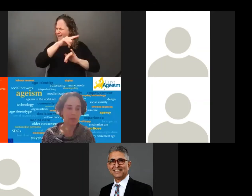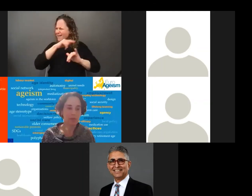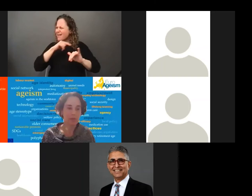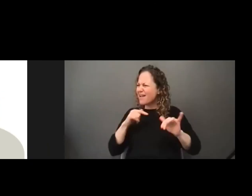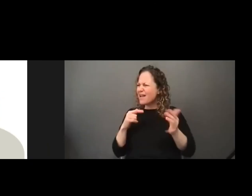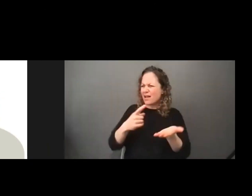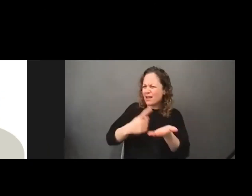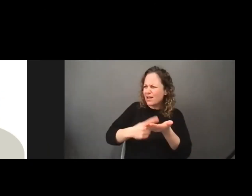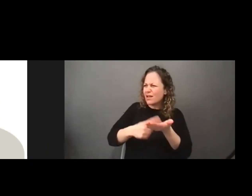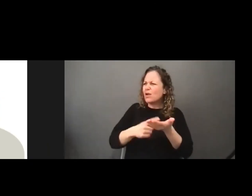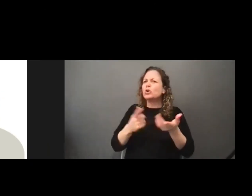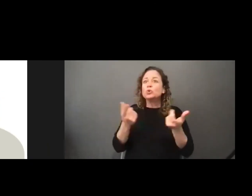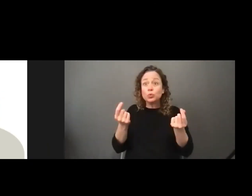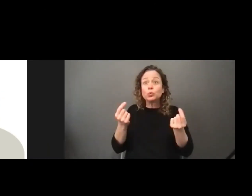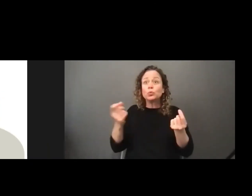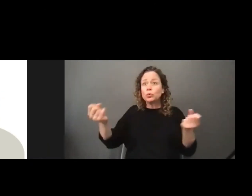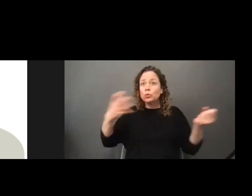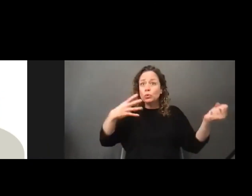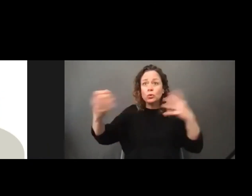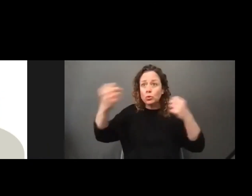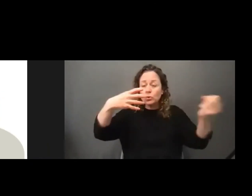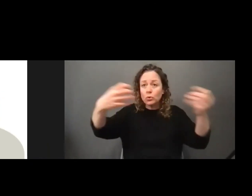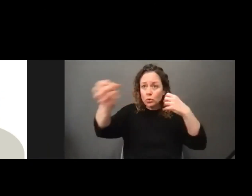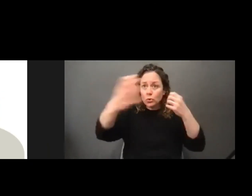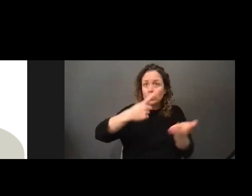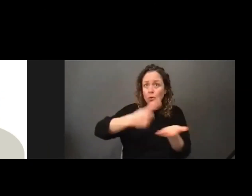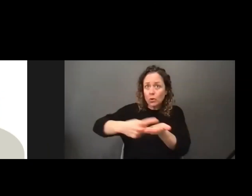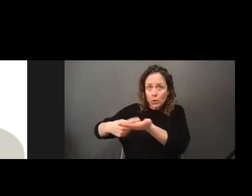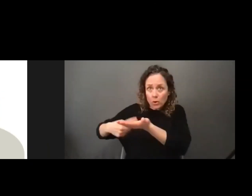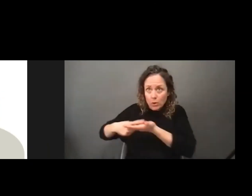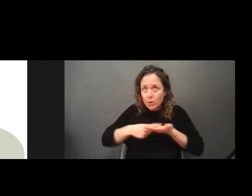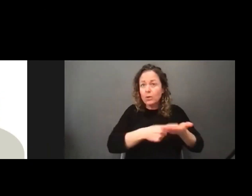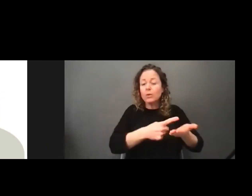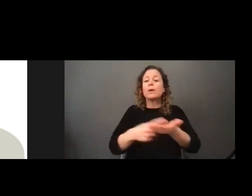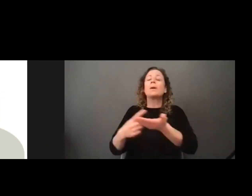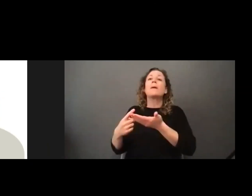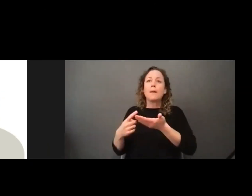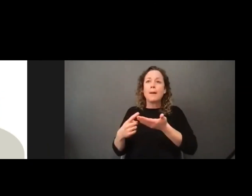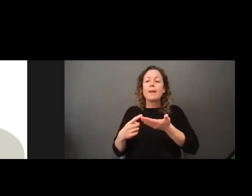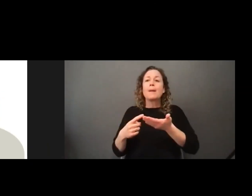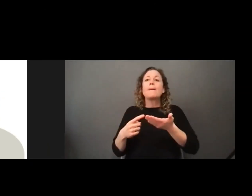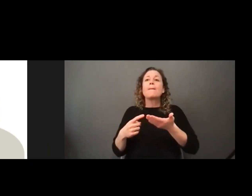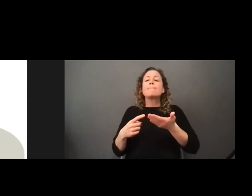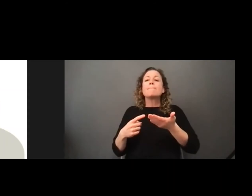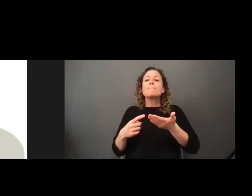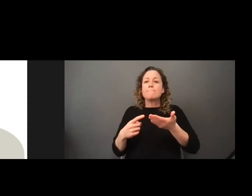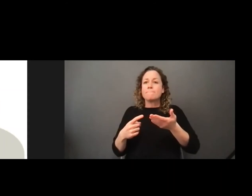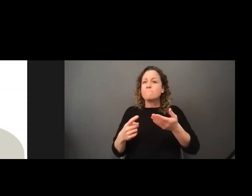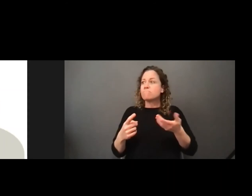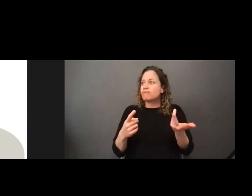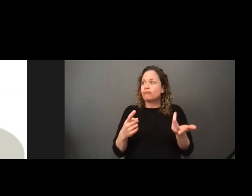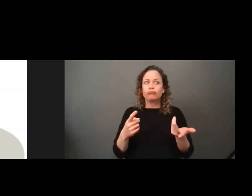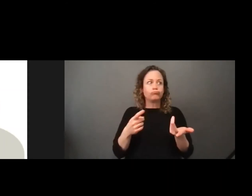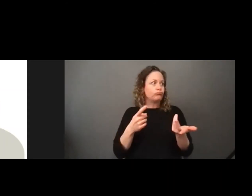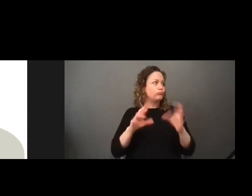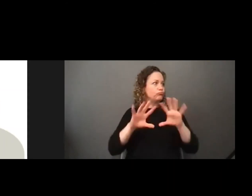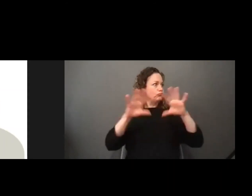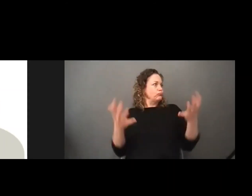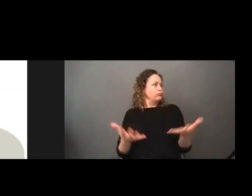topic. And on the topic of right to work for older persons, ageism, or